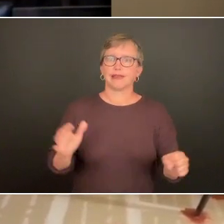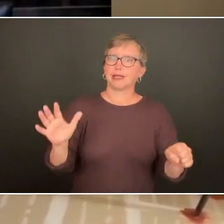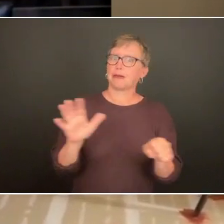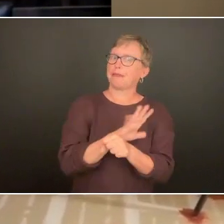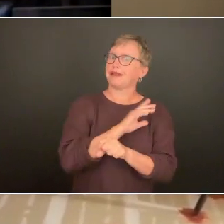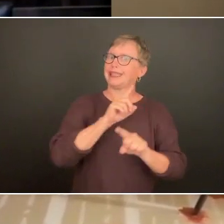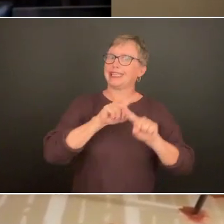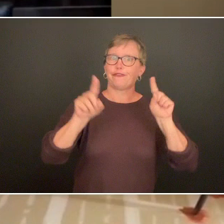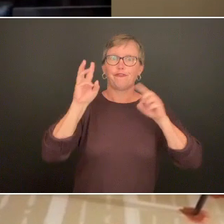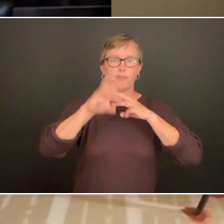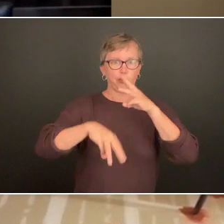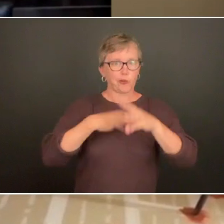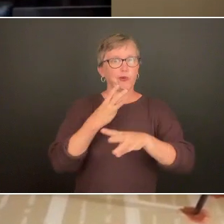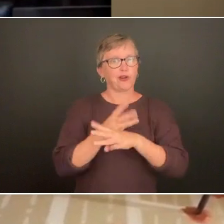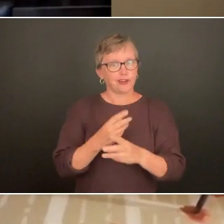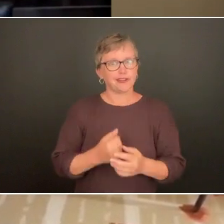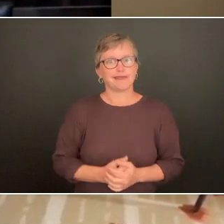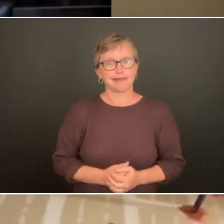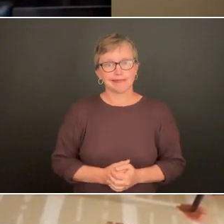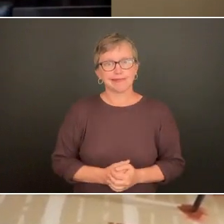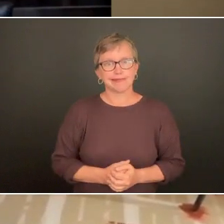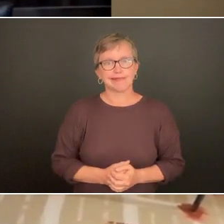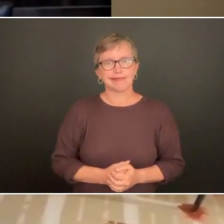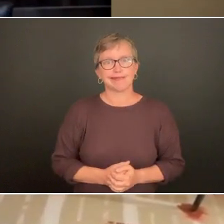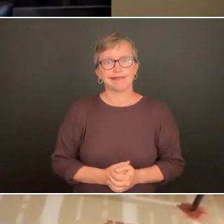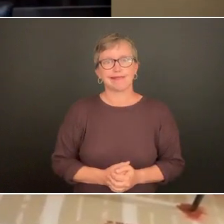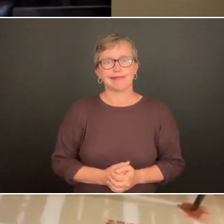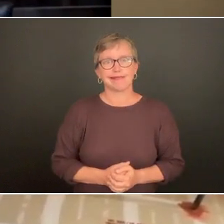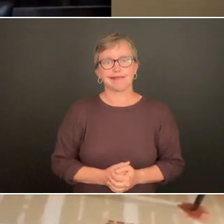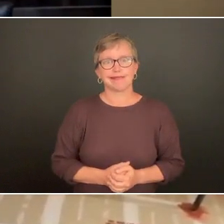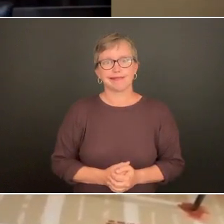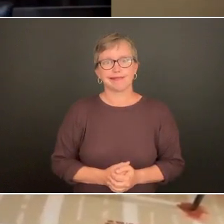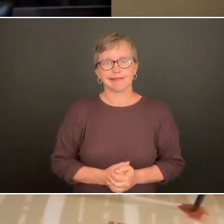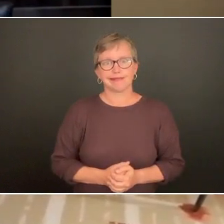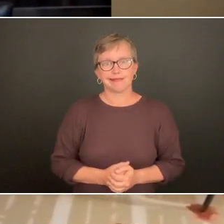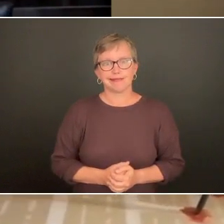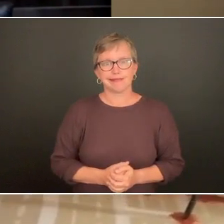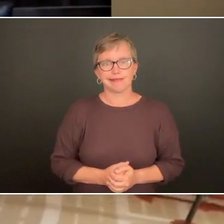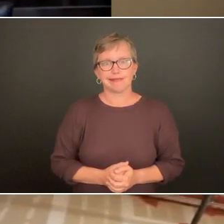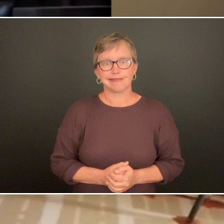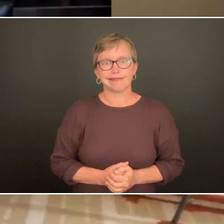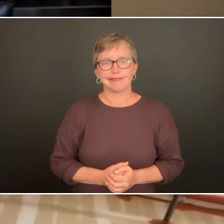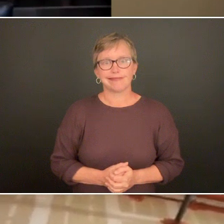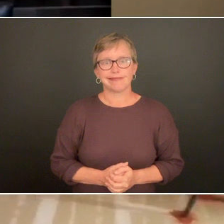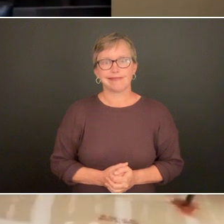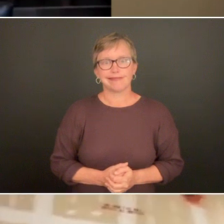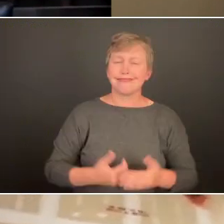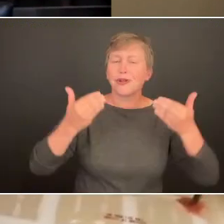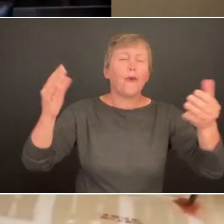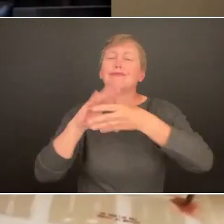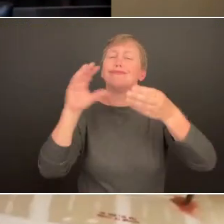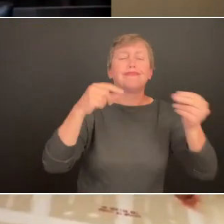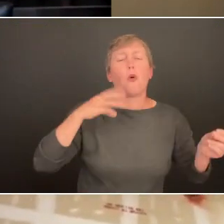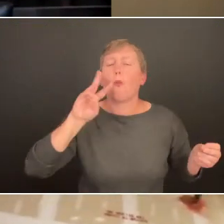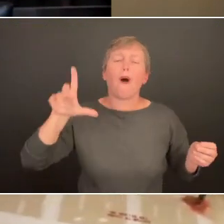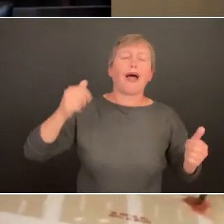say investigating newly, you know, interested people, right? And you're in a whole different realm. Or